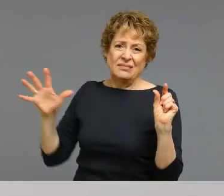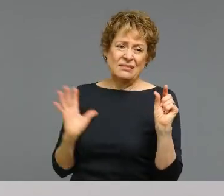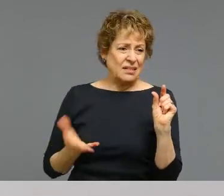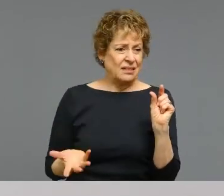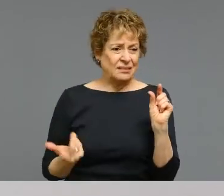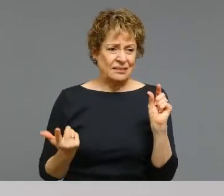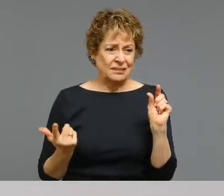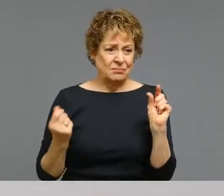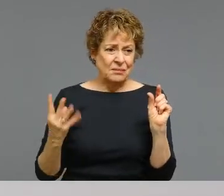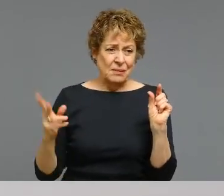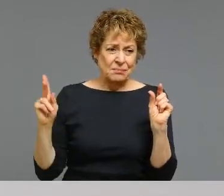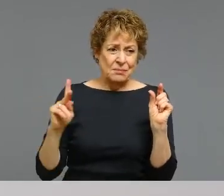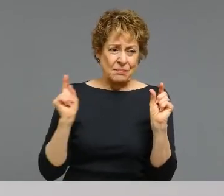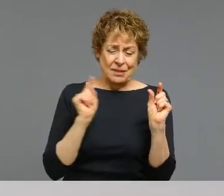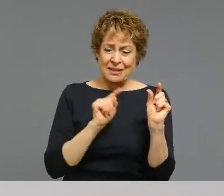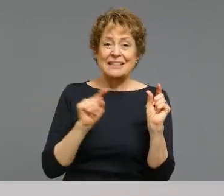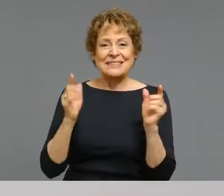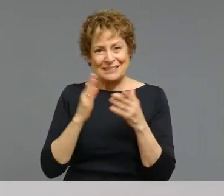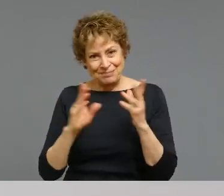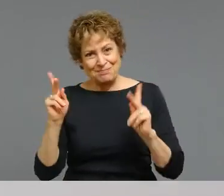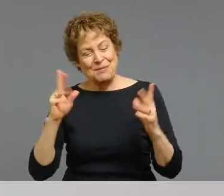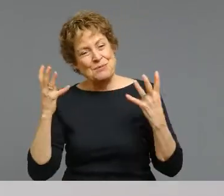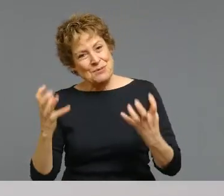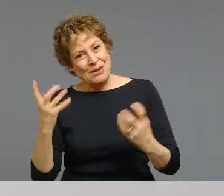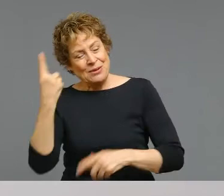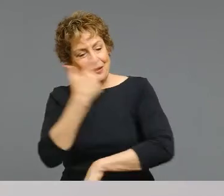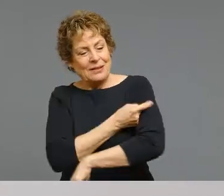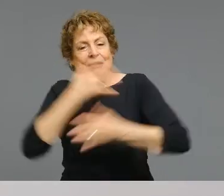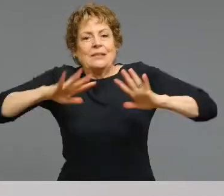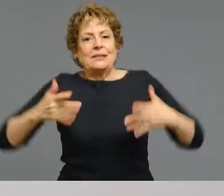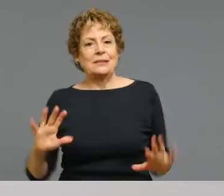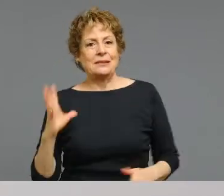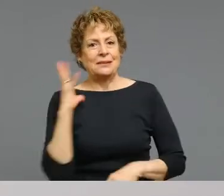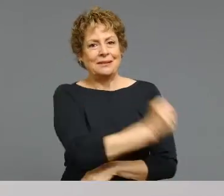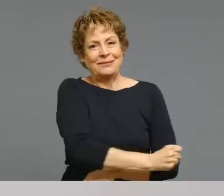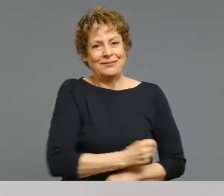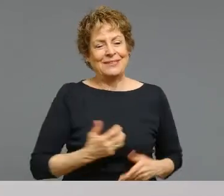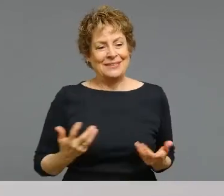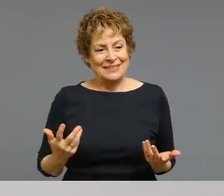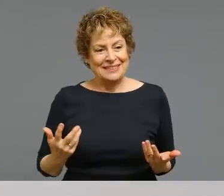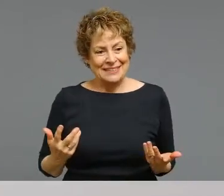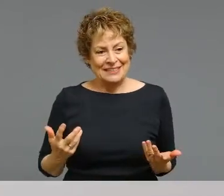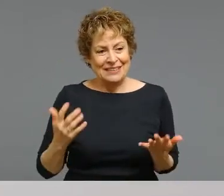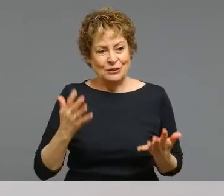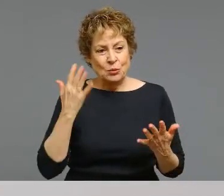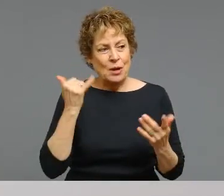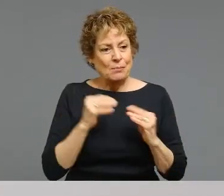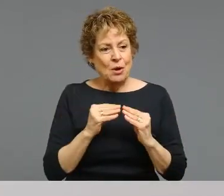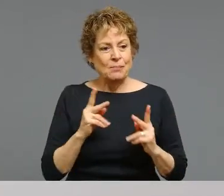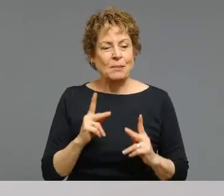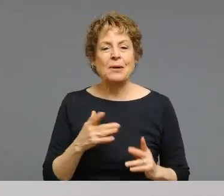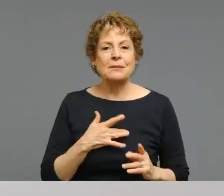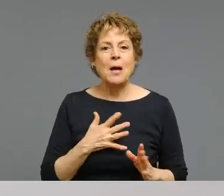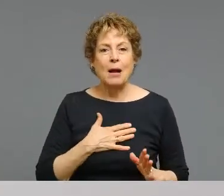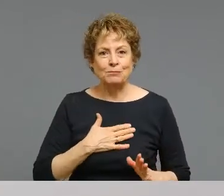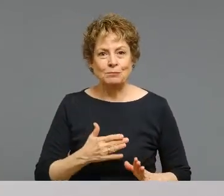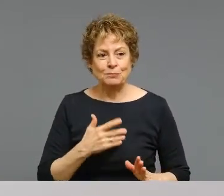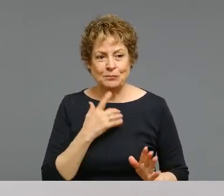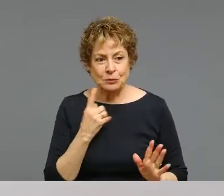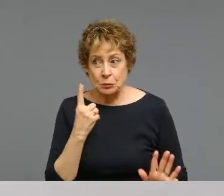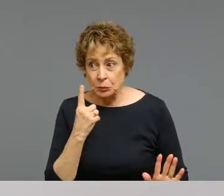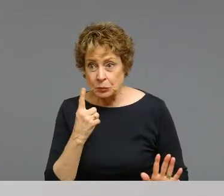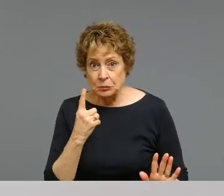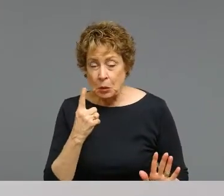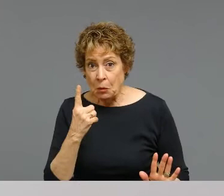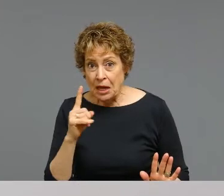dose. So I think that could be driving that increased desire to get the Johnson & Johnson back out there as